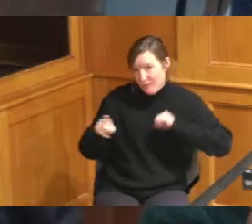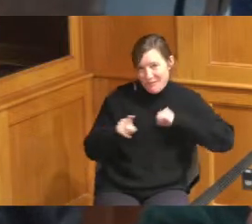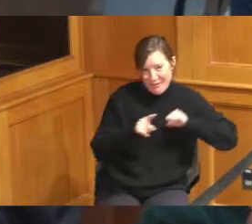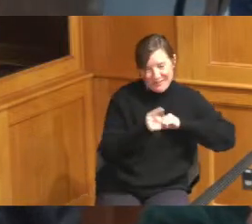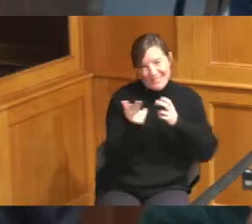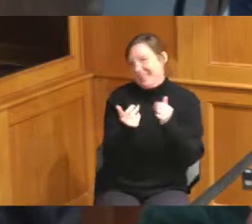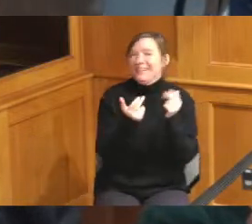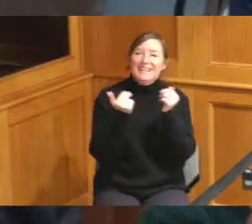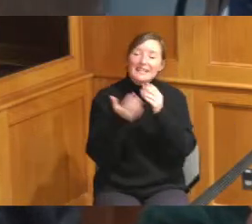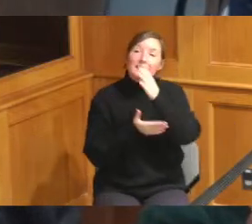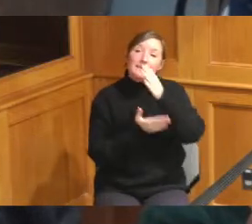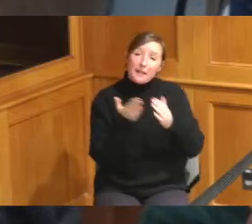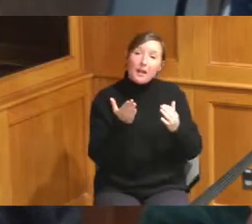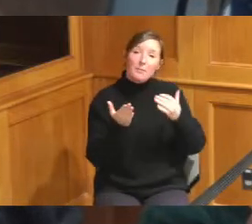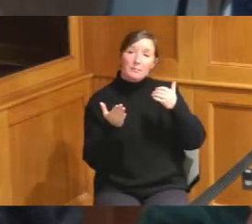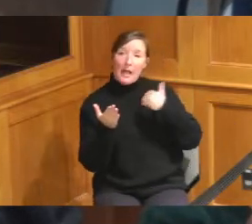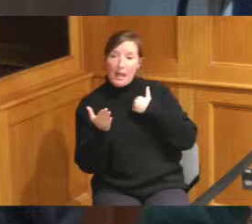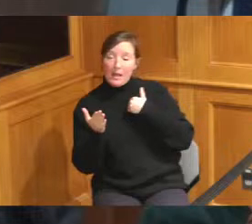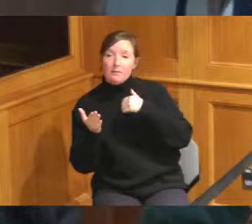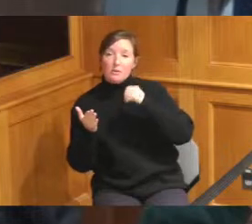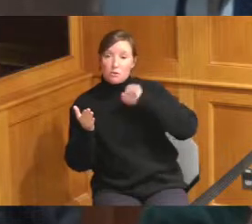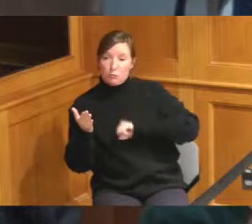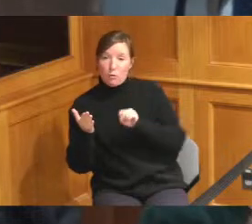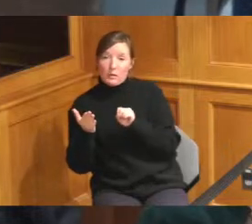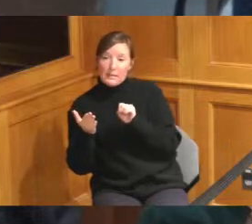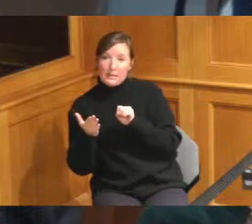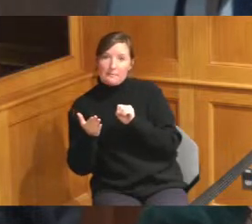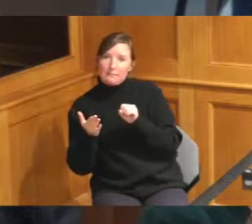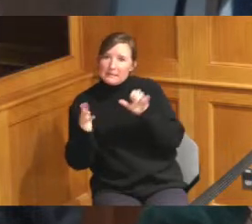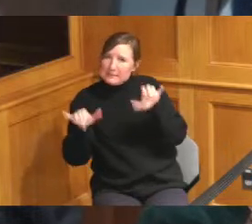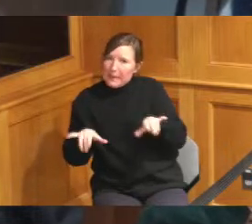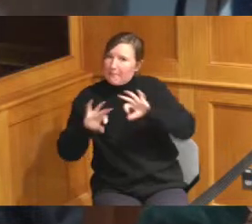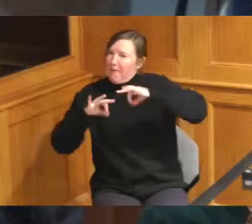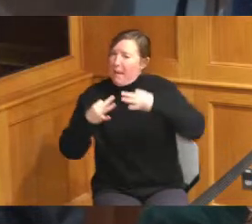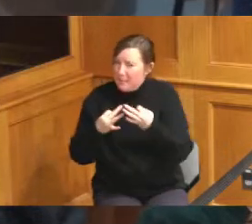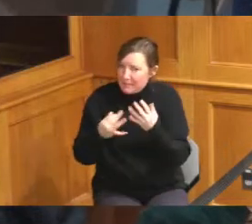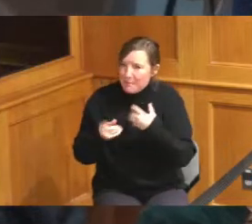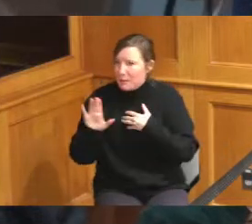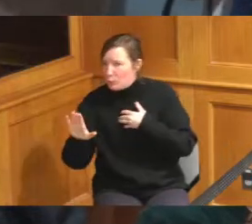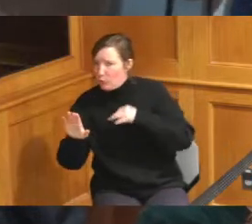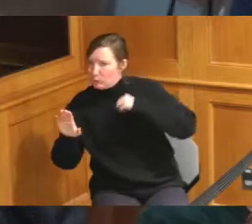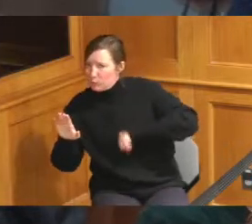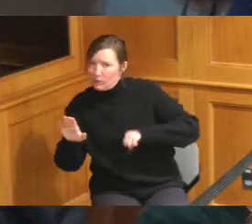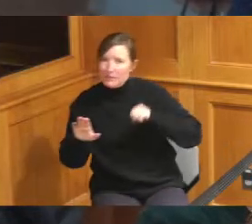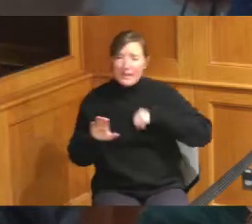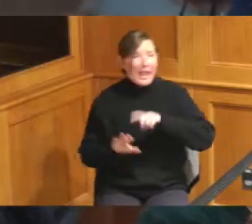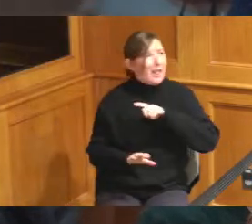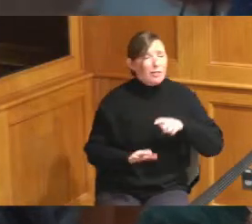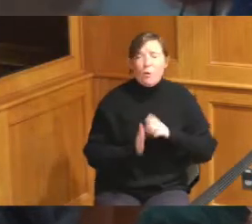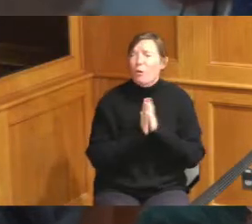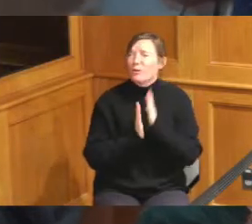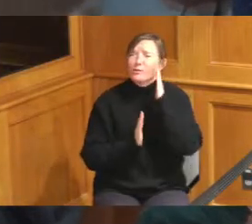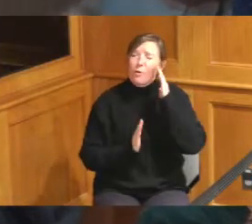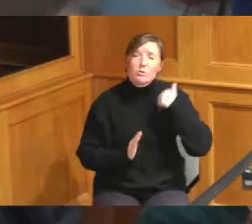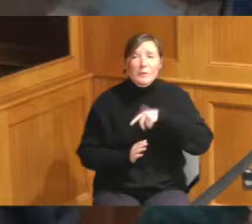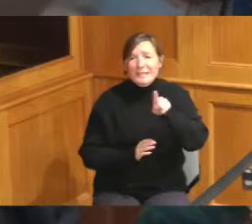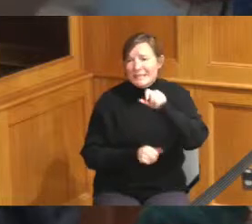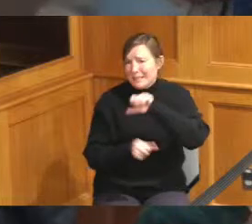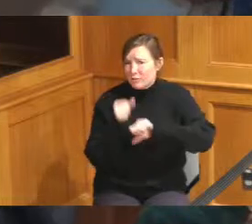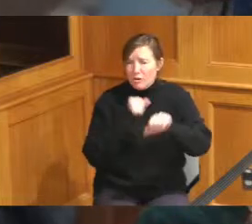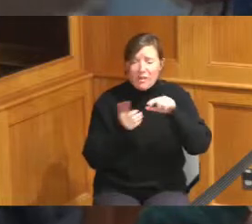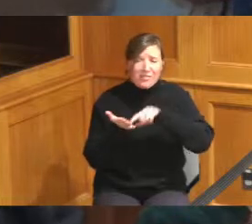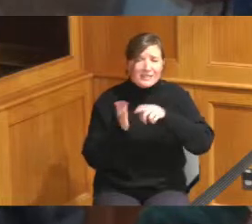of us have other sororities and stuff in our families and stuff, but we love each other. And Lord knows we need each other. There's so much to be done